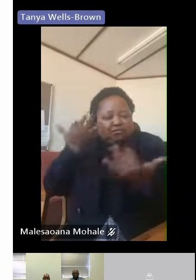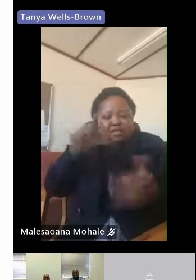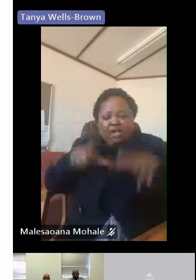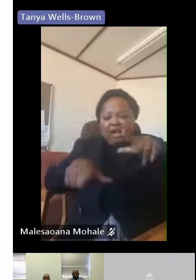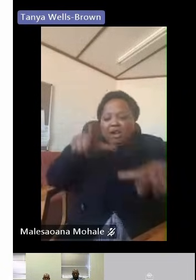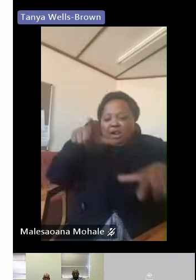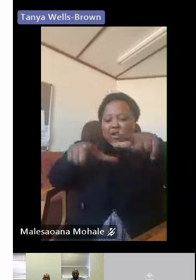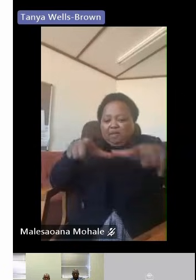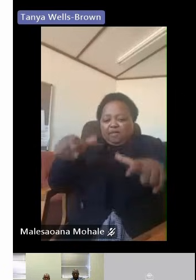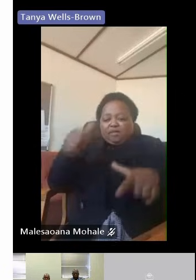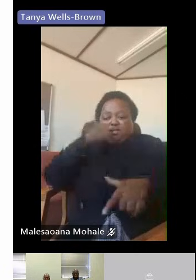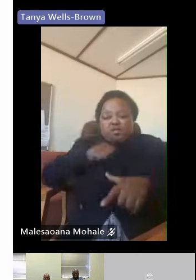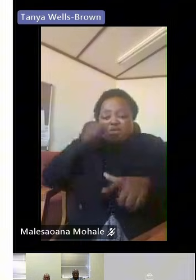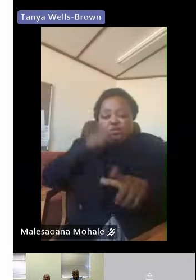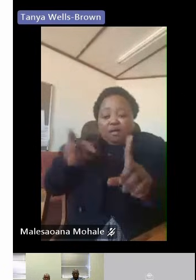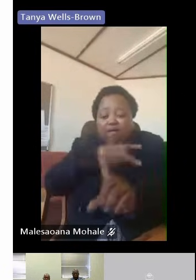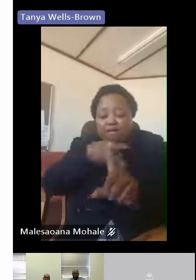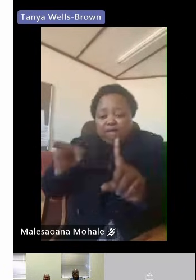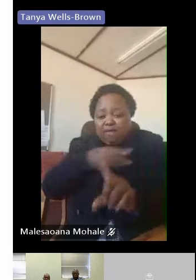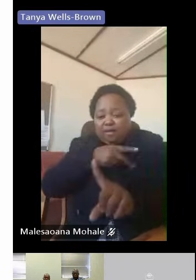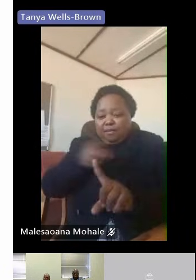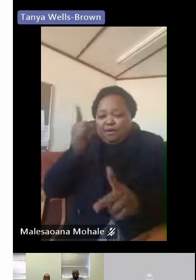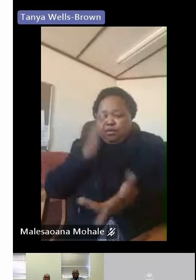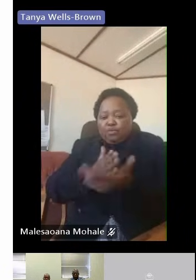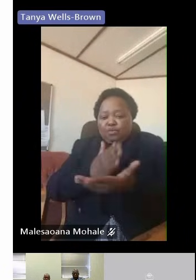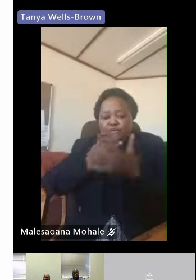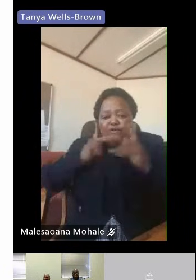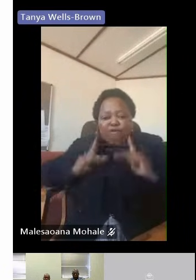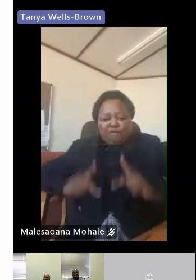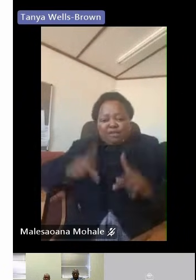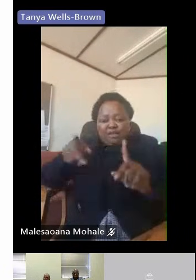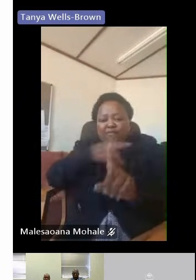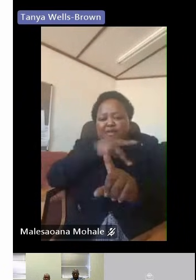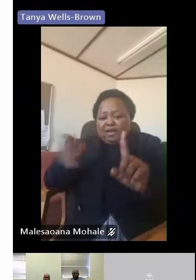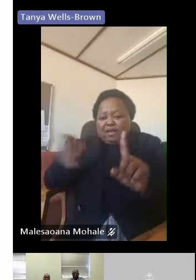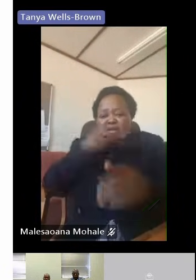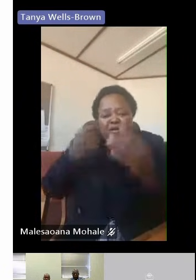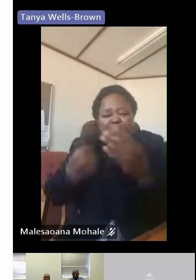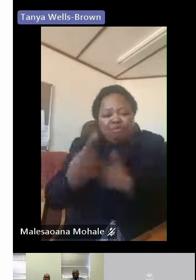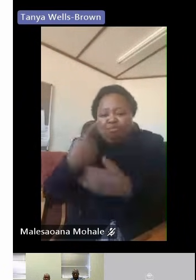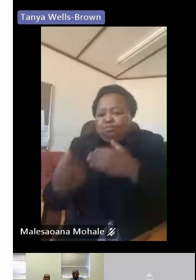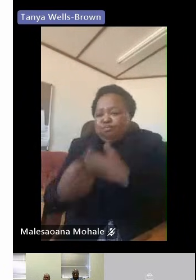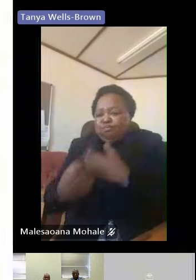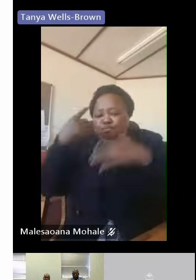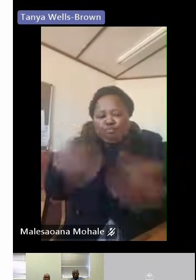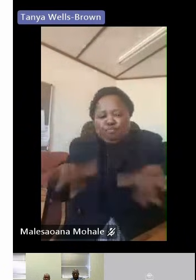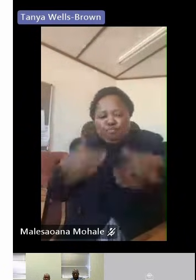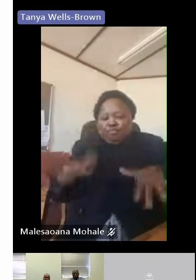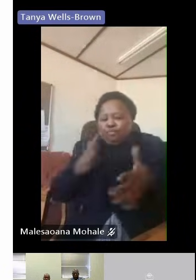violence, there's a lot more physical violence that's actually happening that's not treated in the same